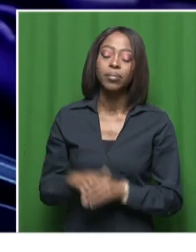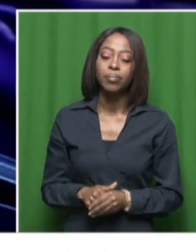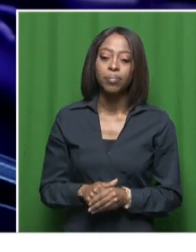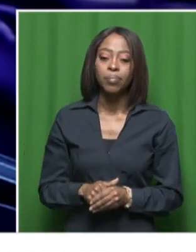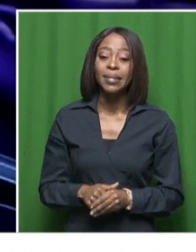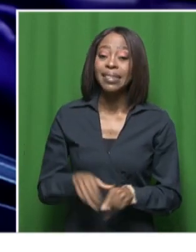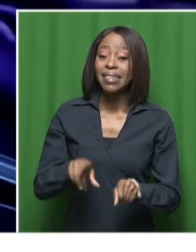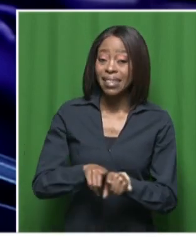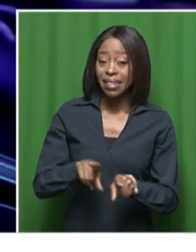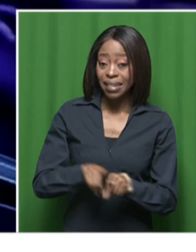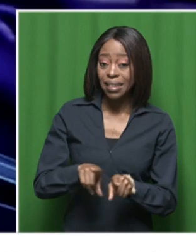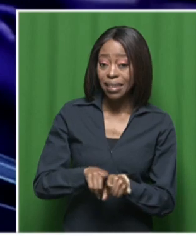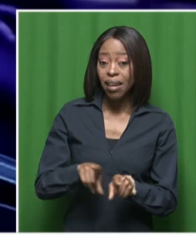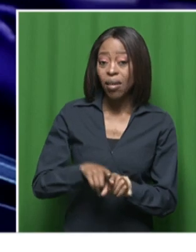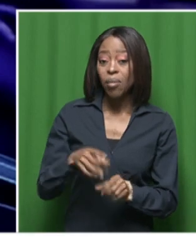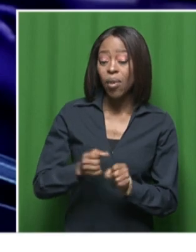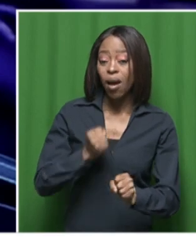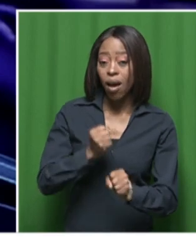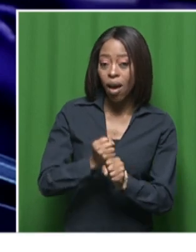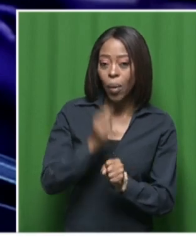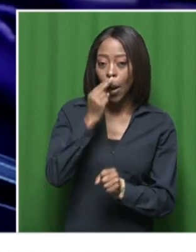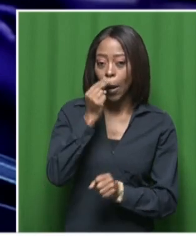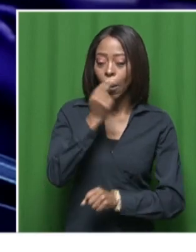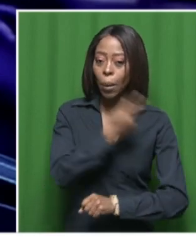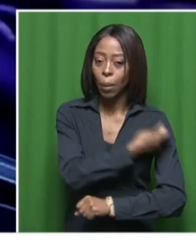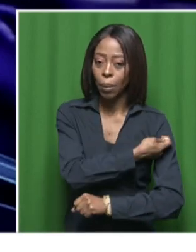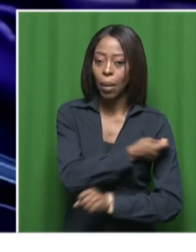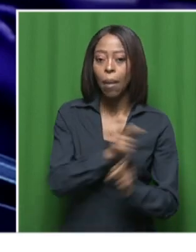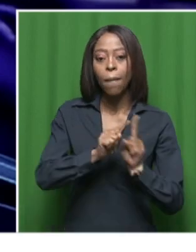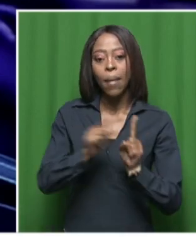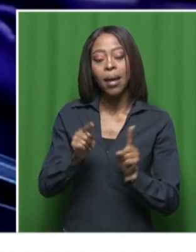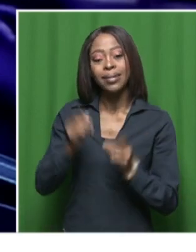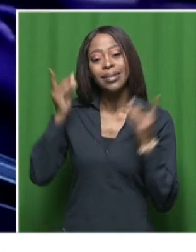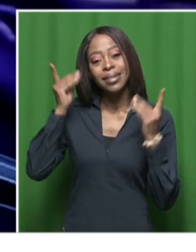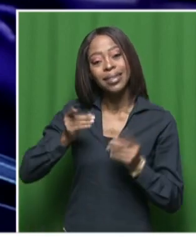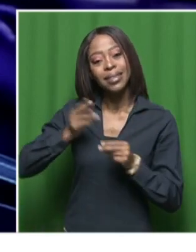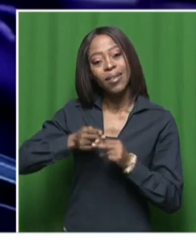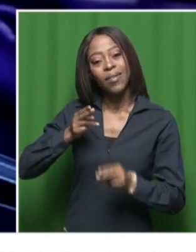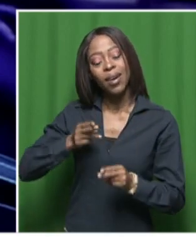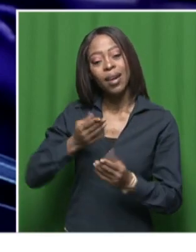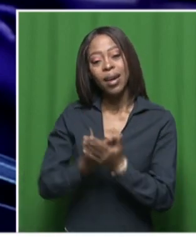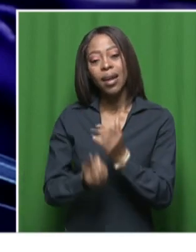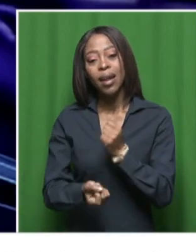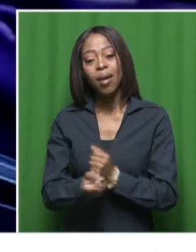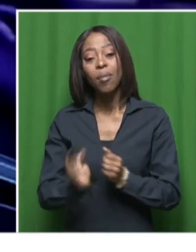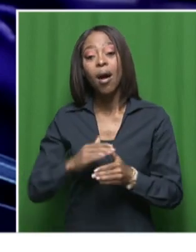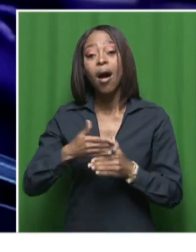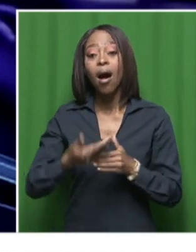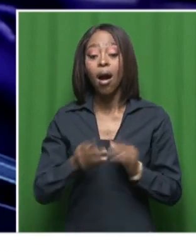to the administration of the annual flu shot. But a final decision is likely only to come after the